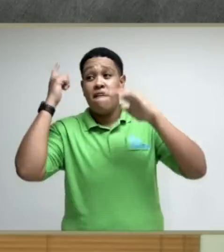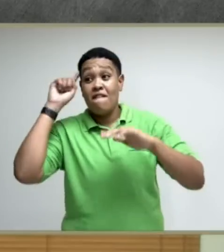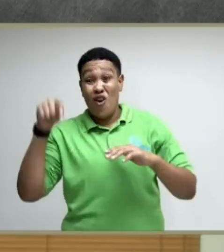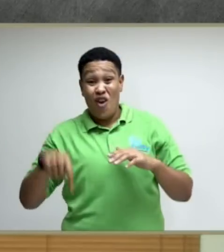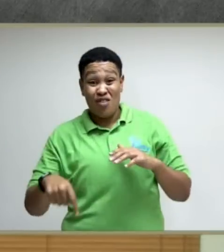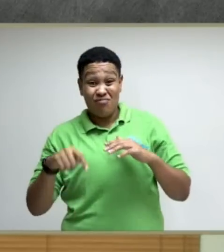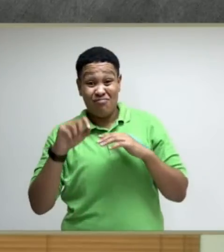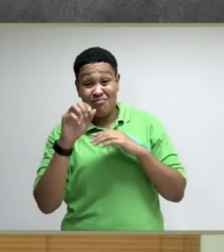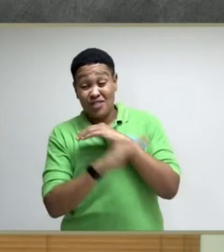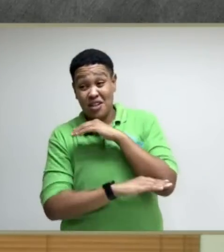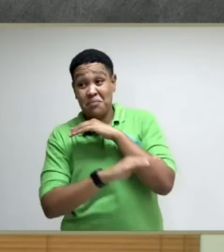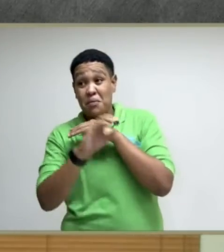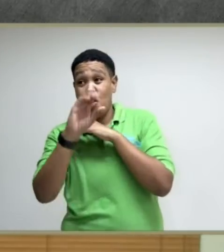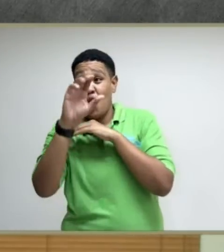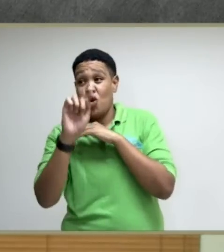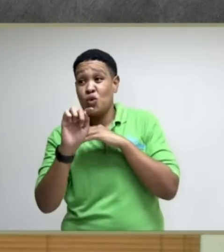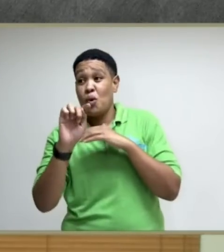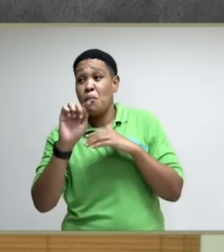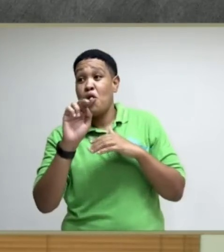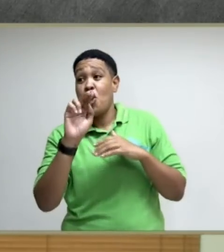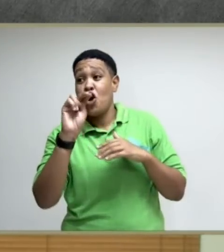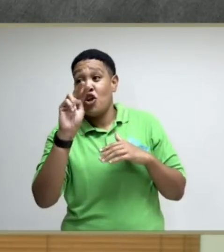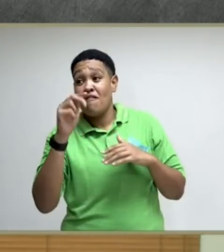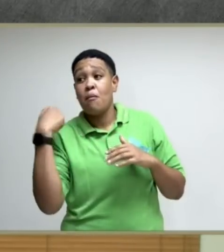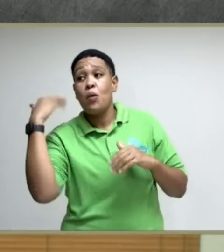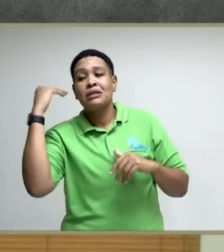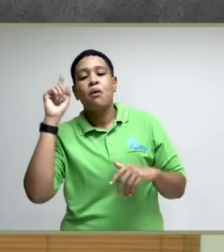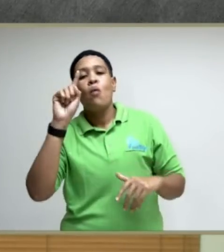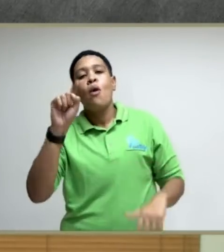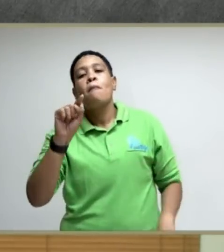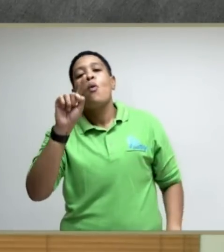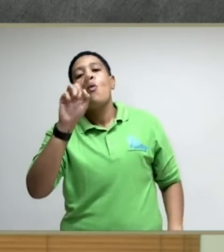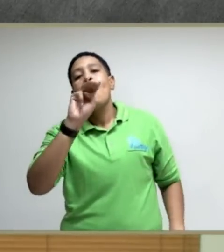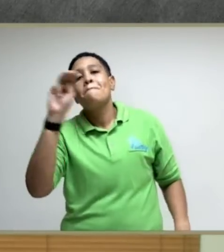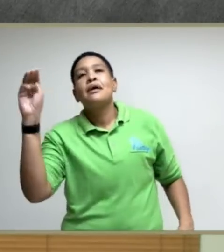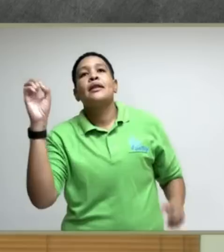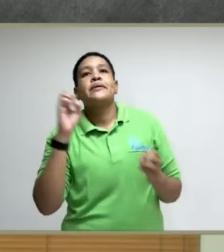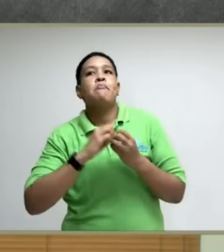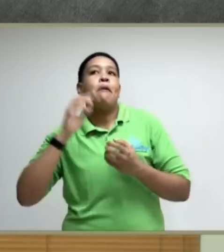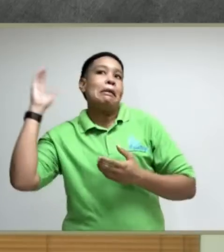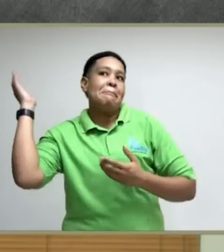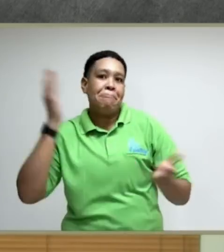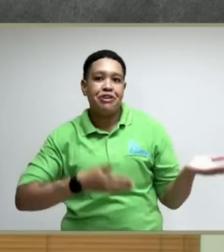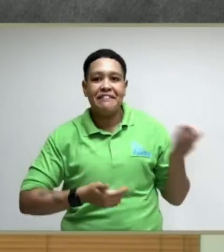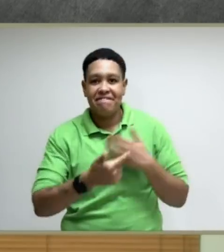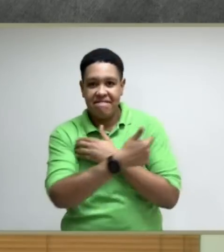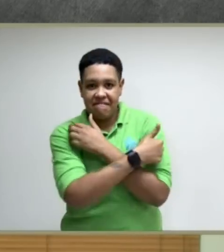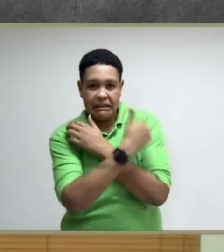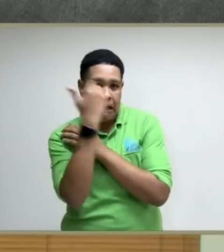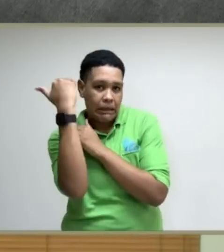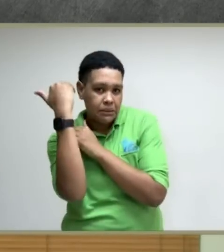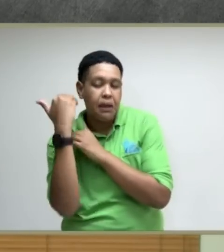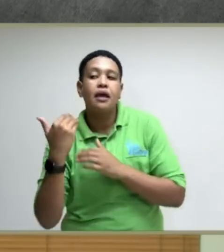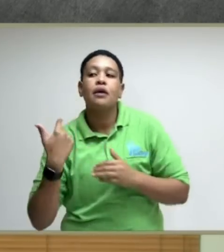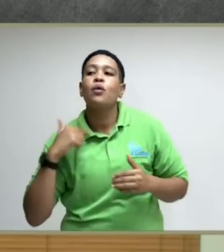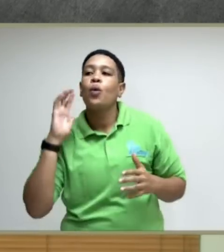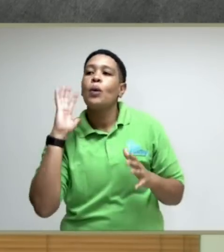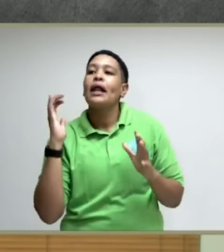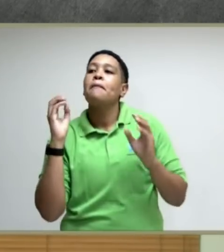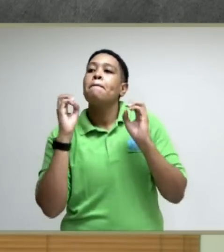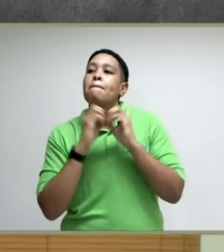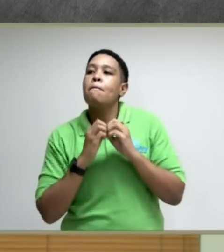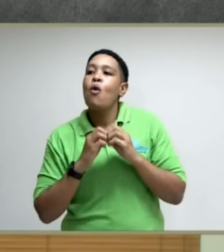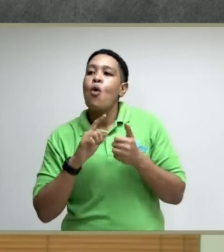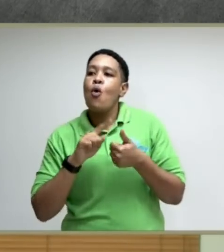to receive over 1.1 million additional doses of vaccine, and we will receive more of